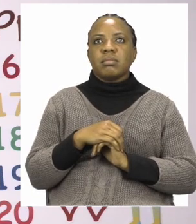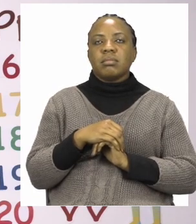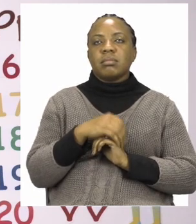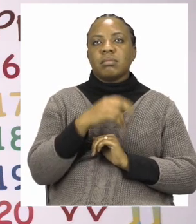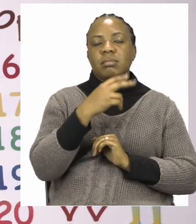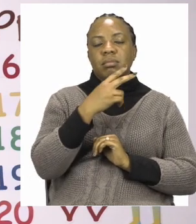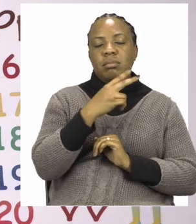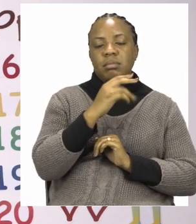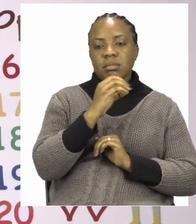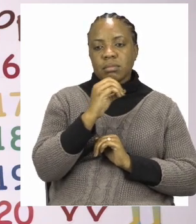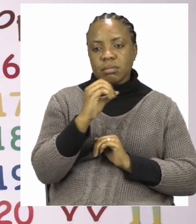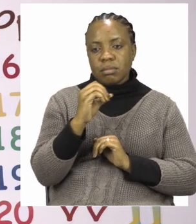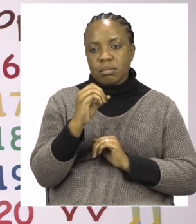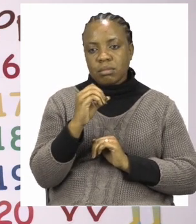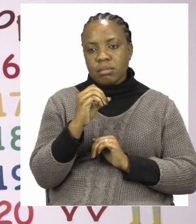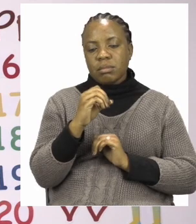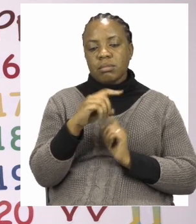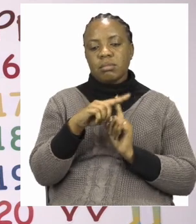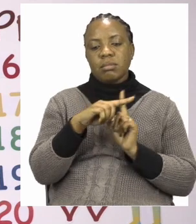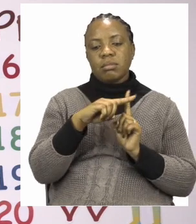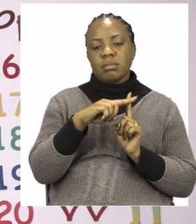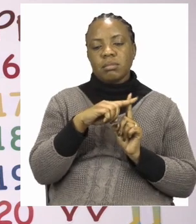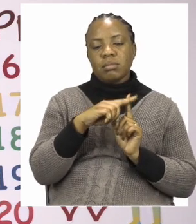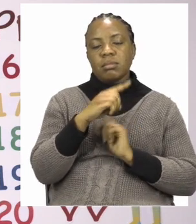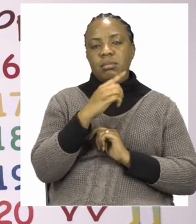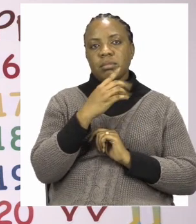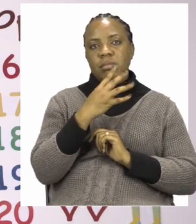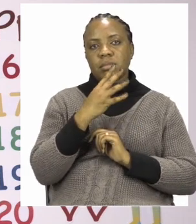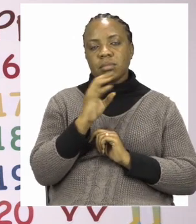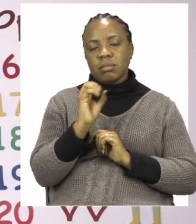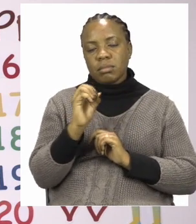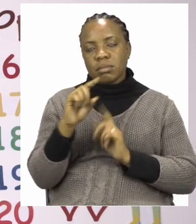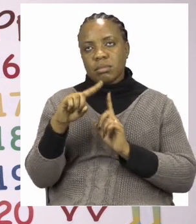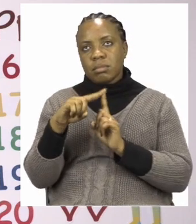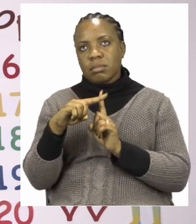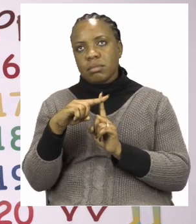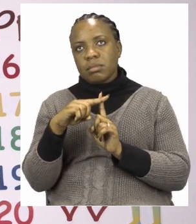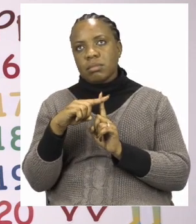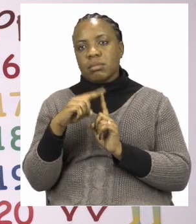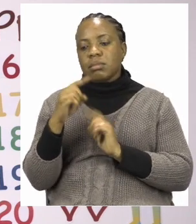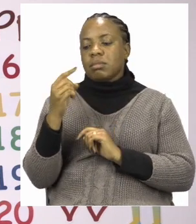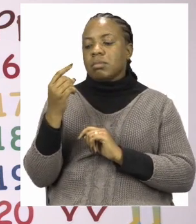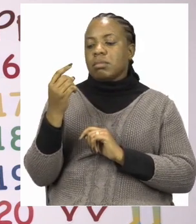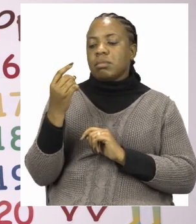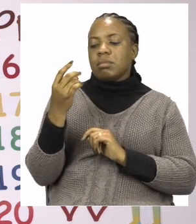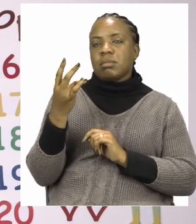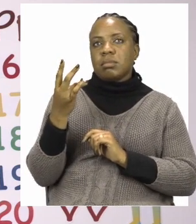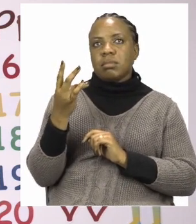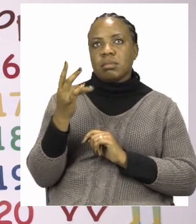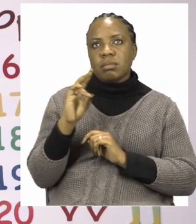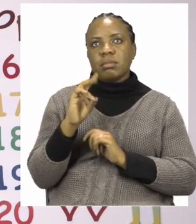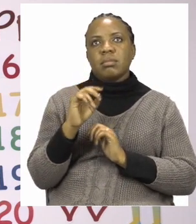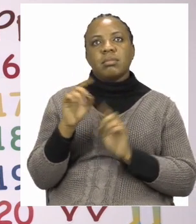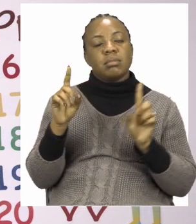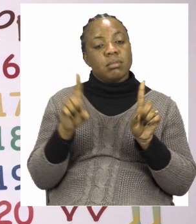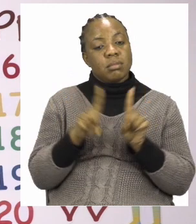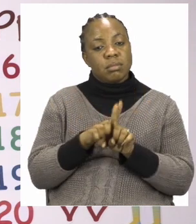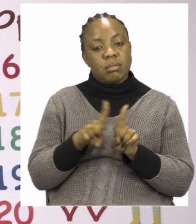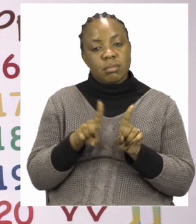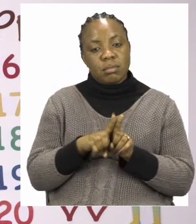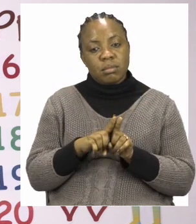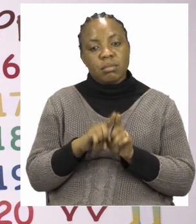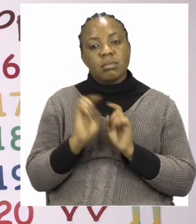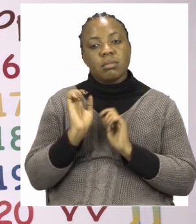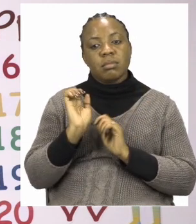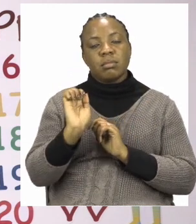200 plus 40 plus 7. The same that is in your book. Now, after